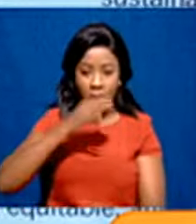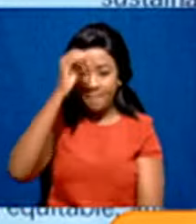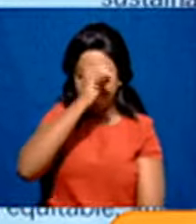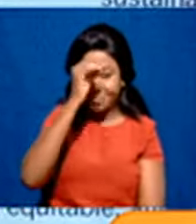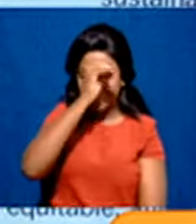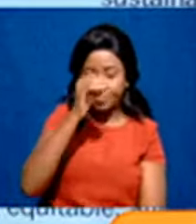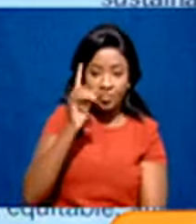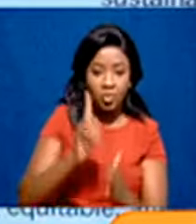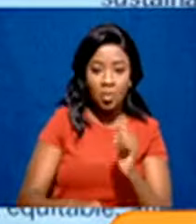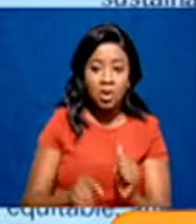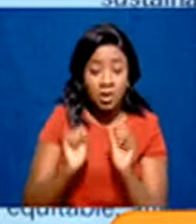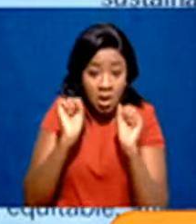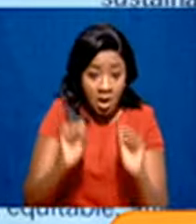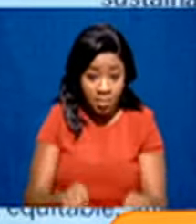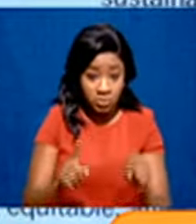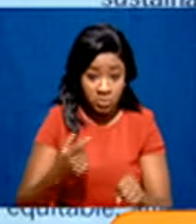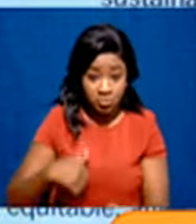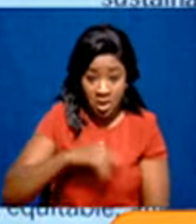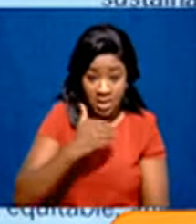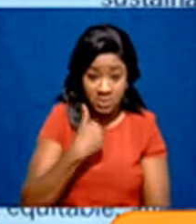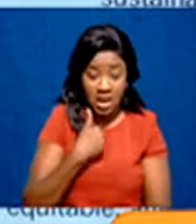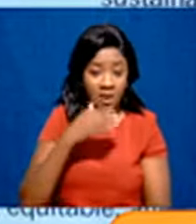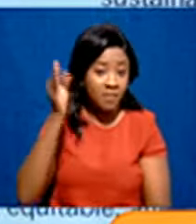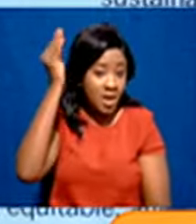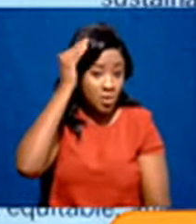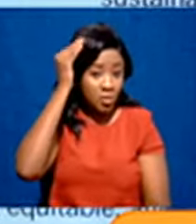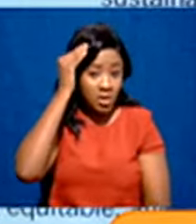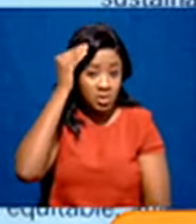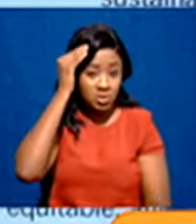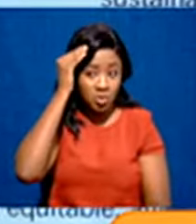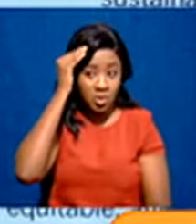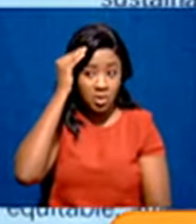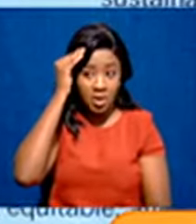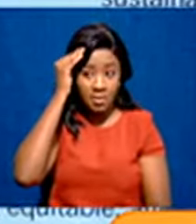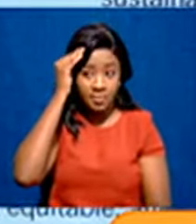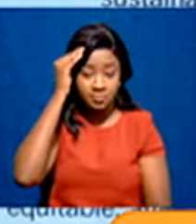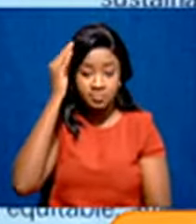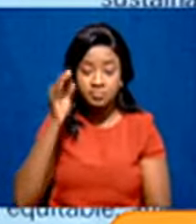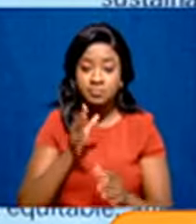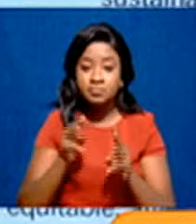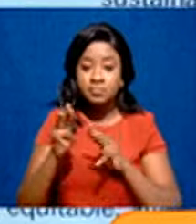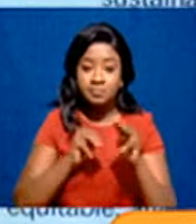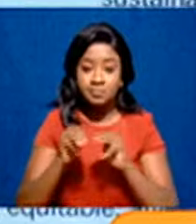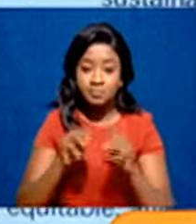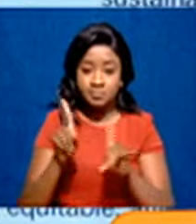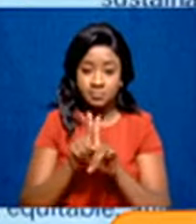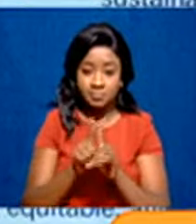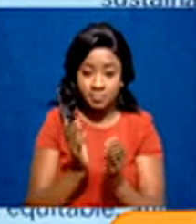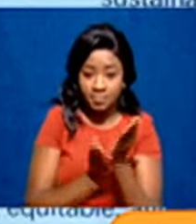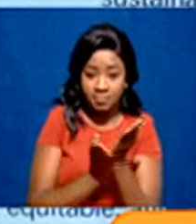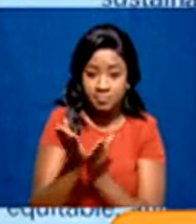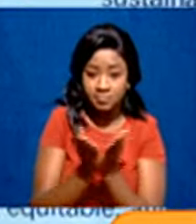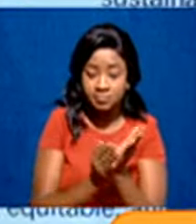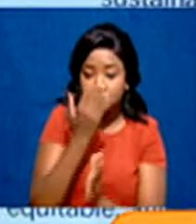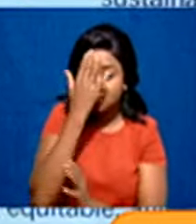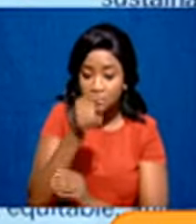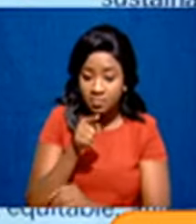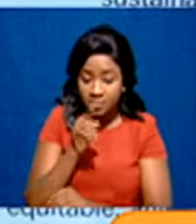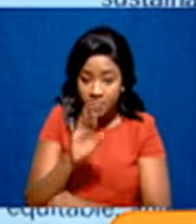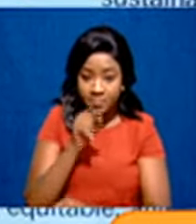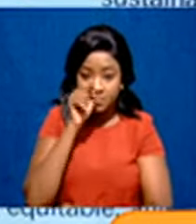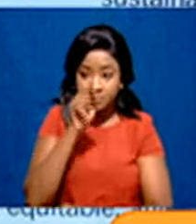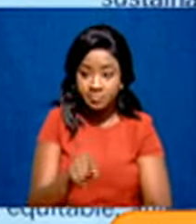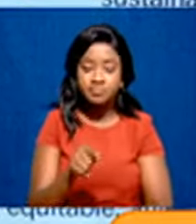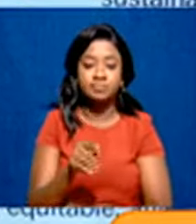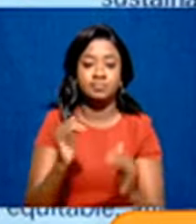have a medication management as a service? Because this is at the level that we are able to